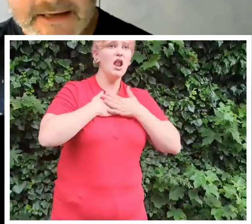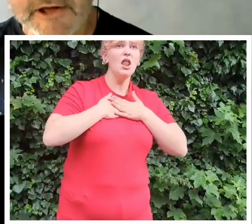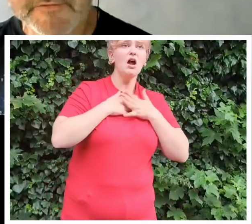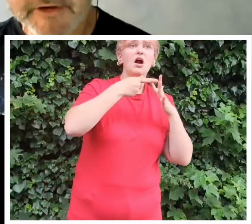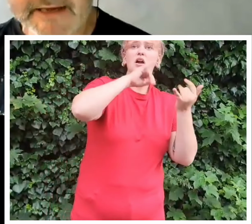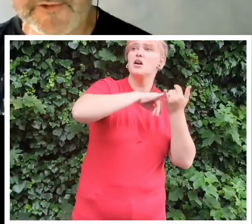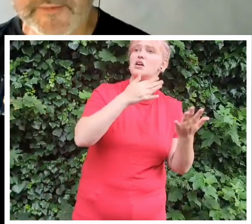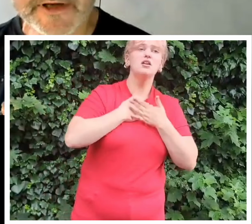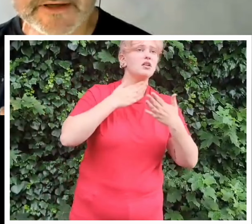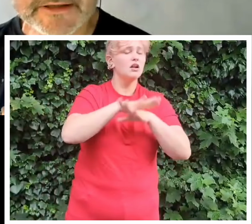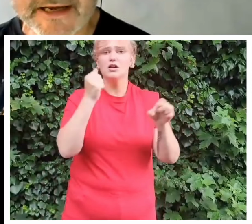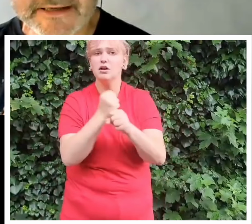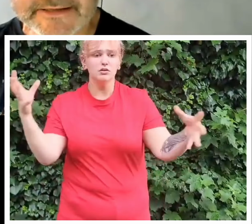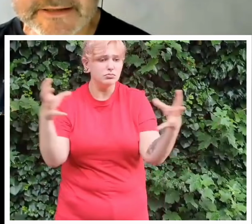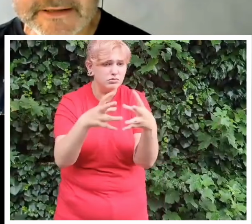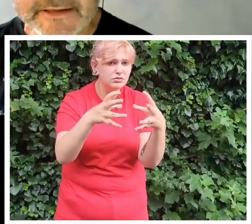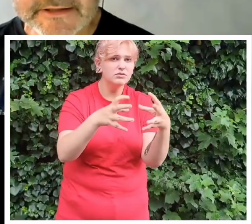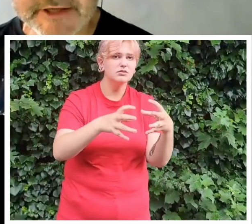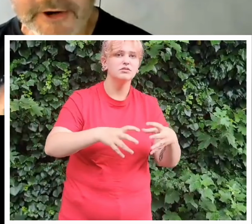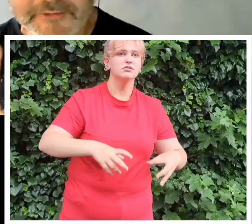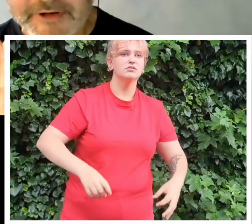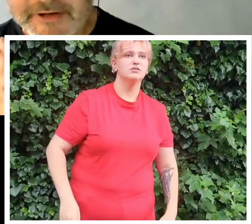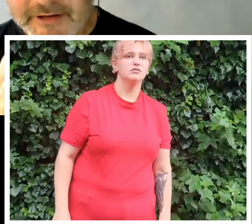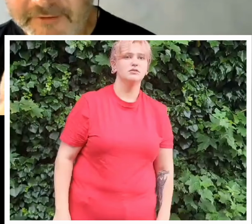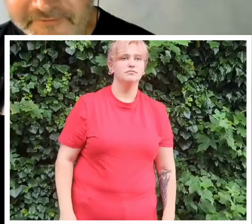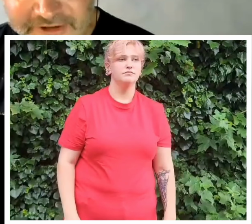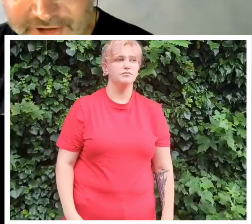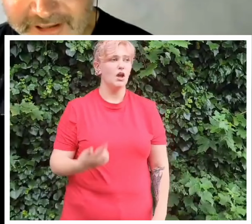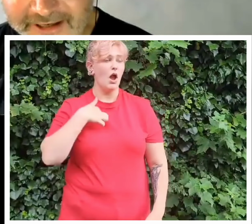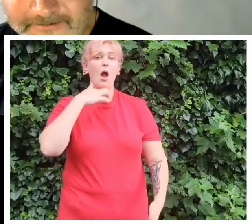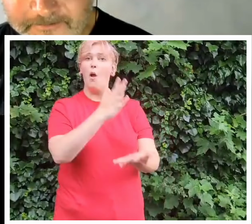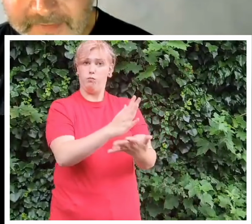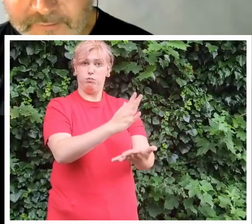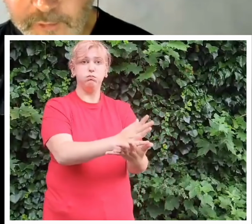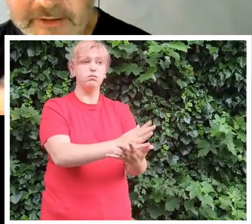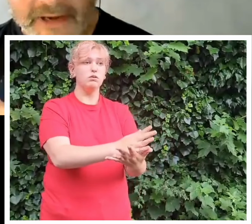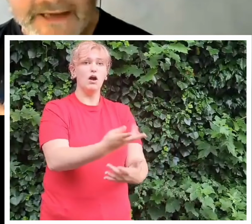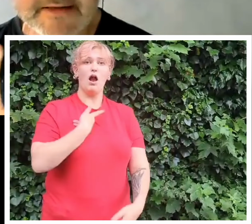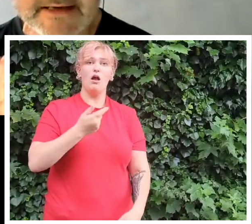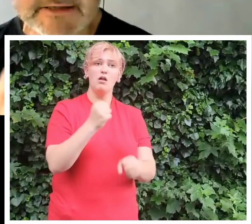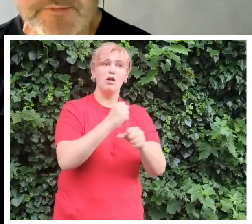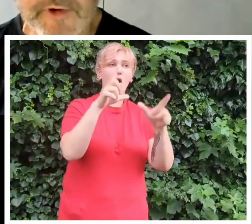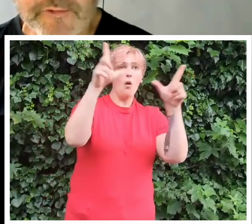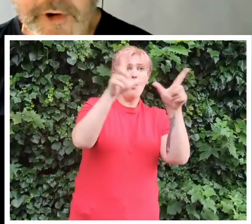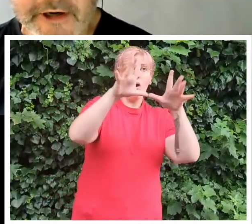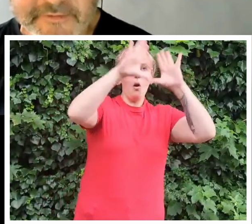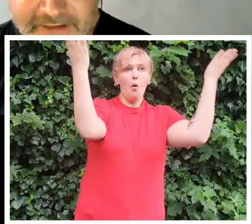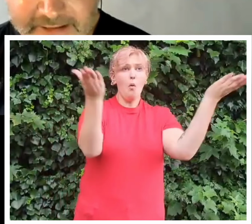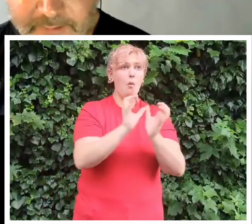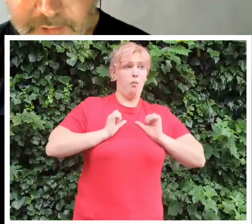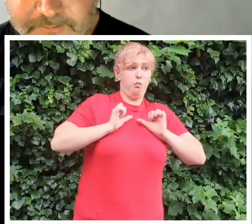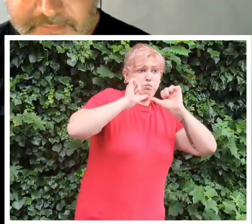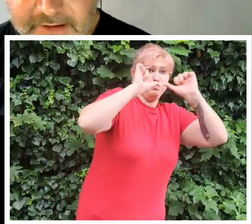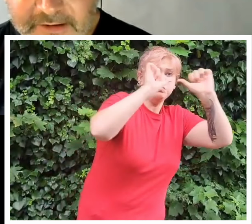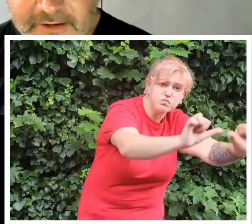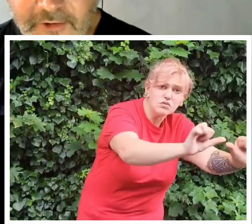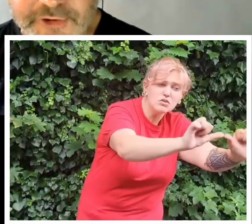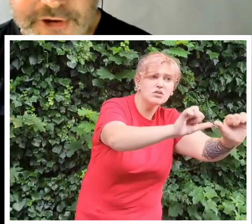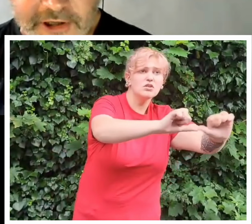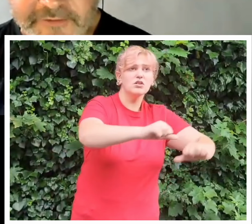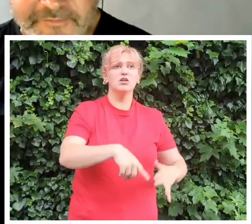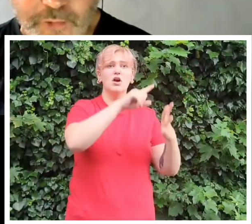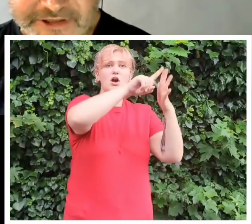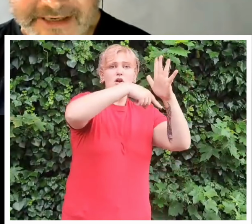is, and love cannot be contained. So officially, we're going to make the links worldwide available